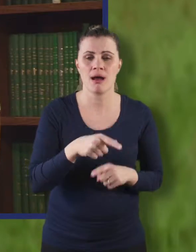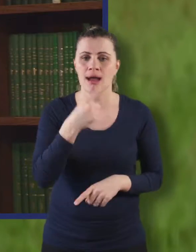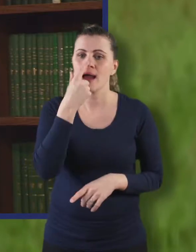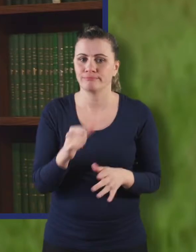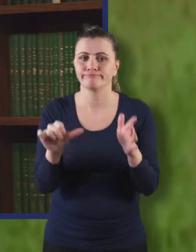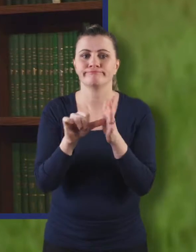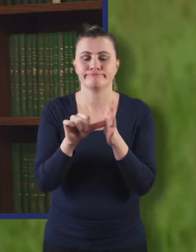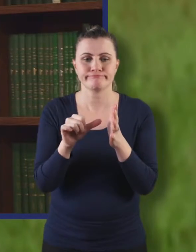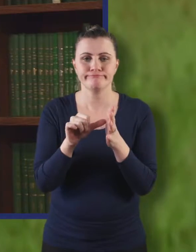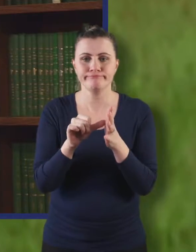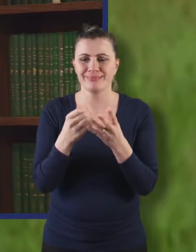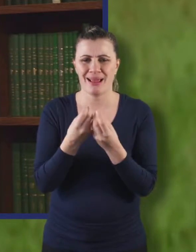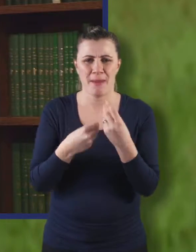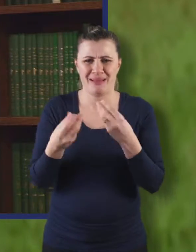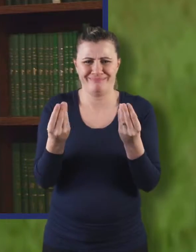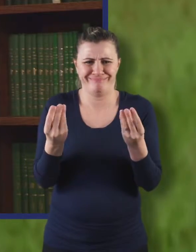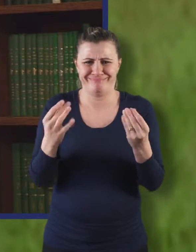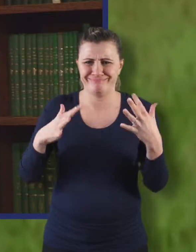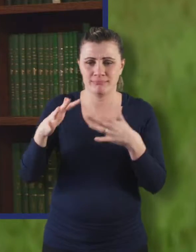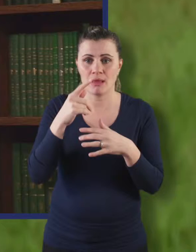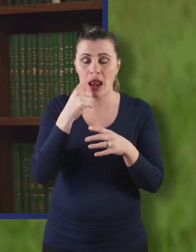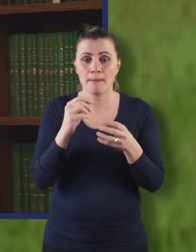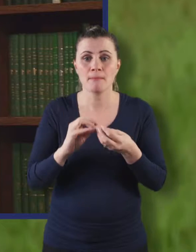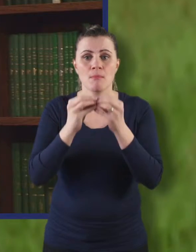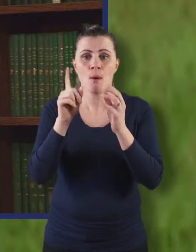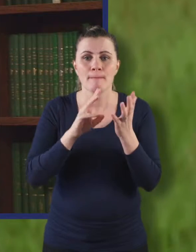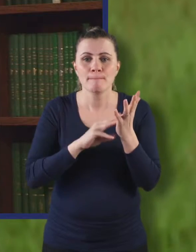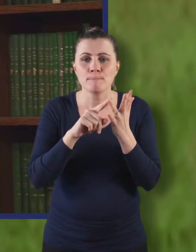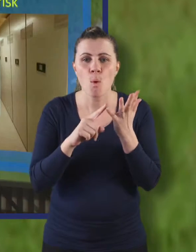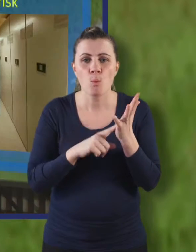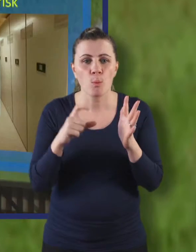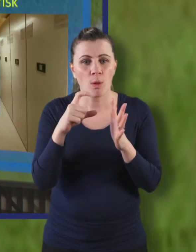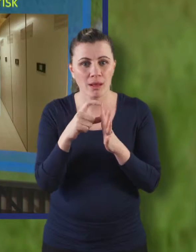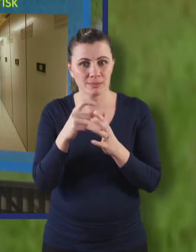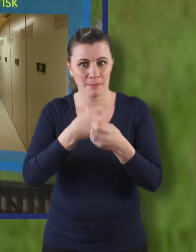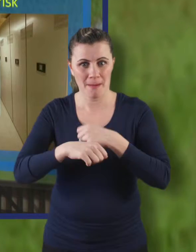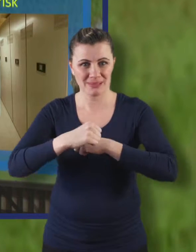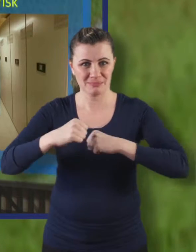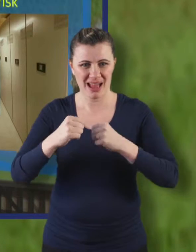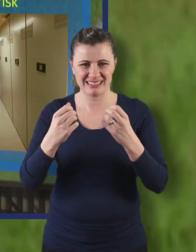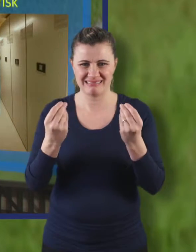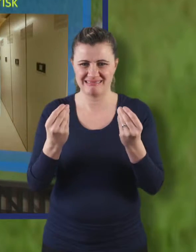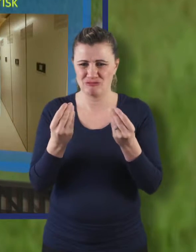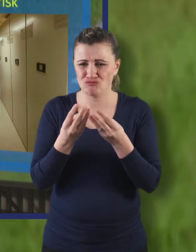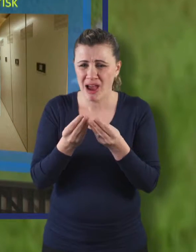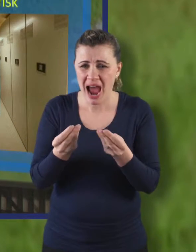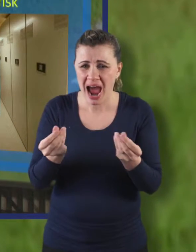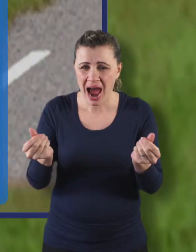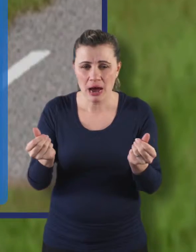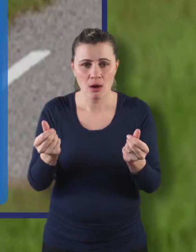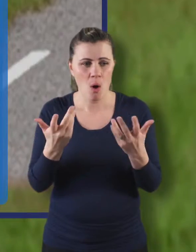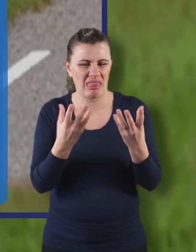grow, or a space that becomes too dry and that will cause paper to become brittle. What other risks do you think your archives could